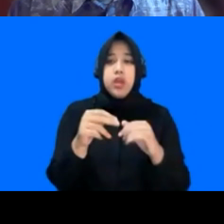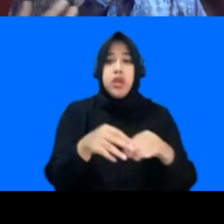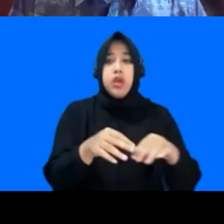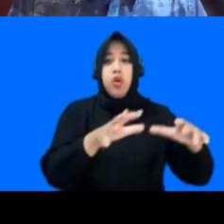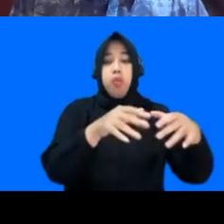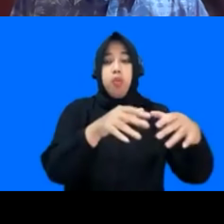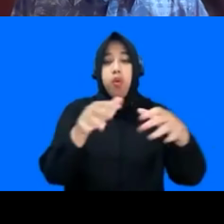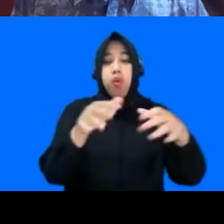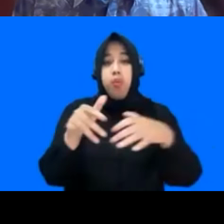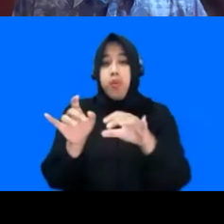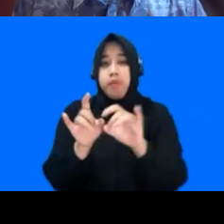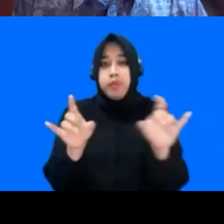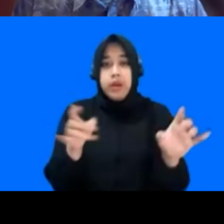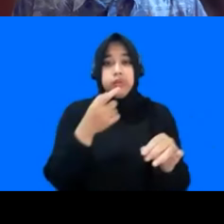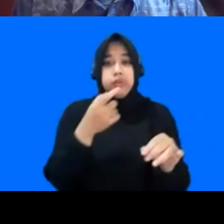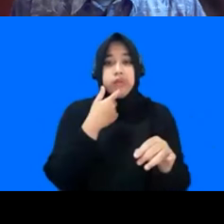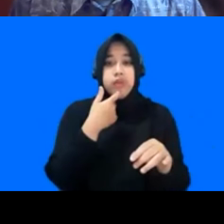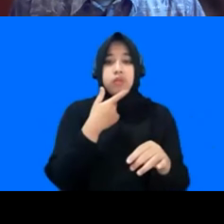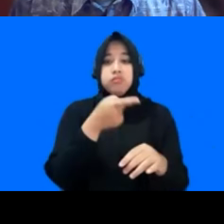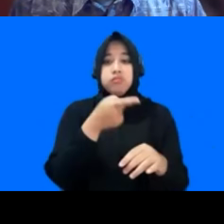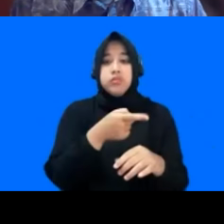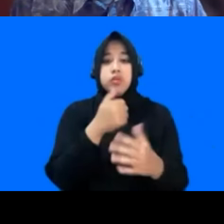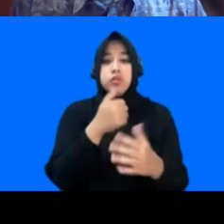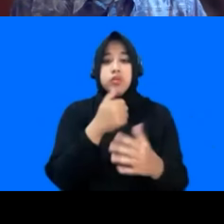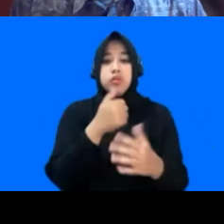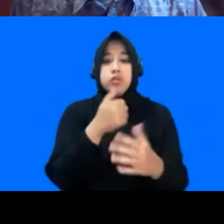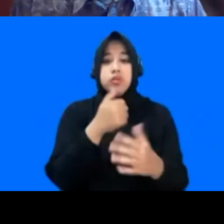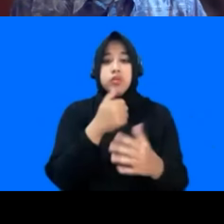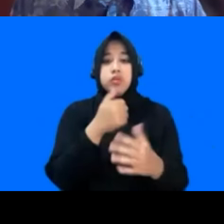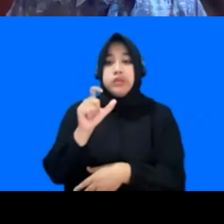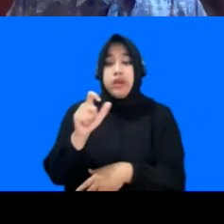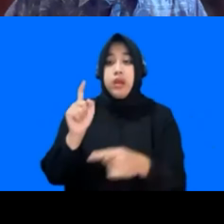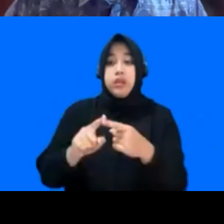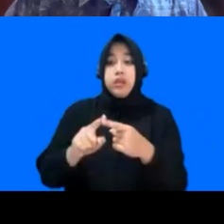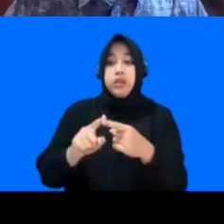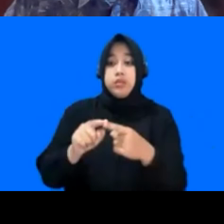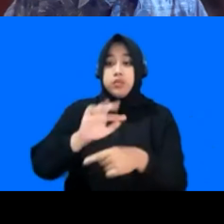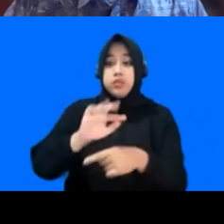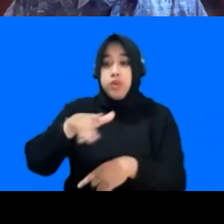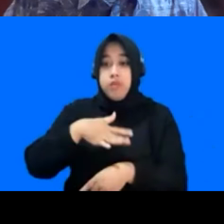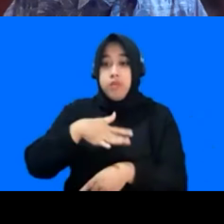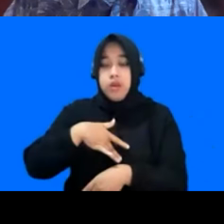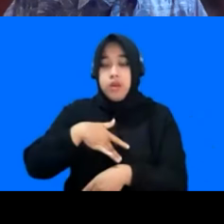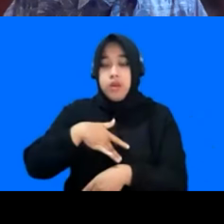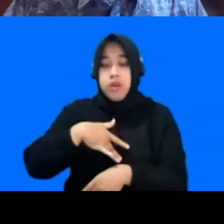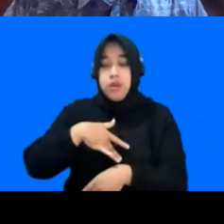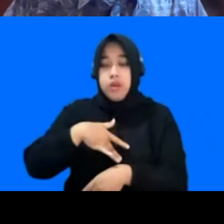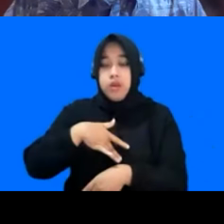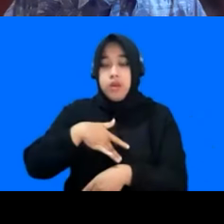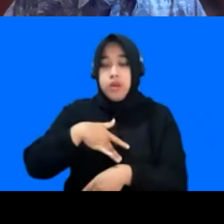feel also the public pulse using tech and social media.